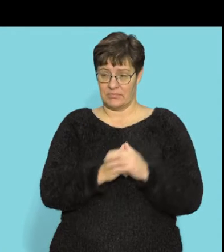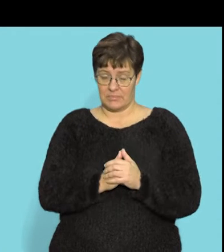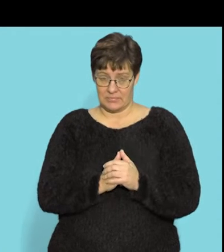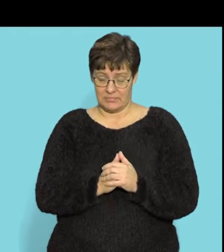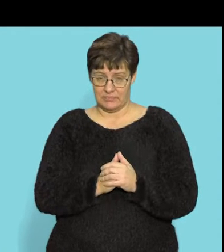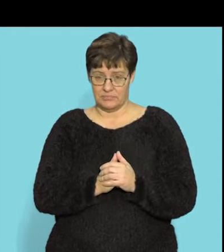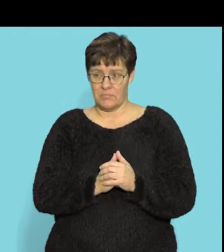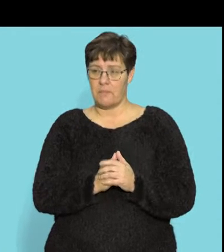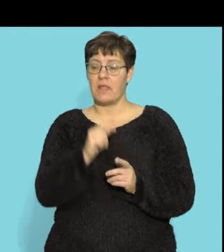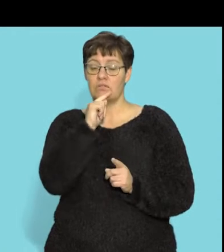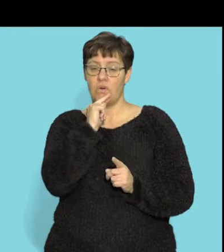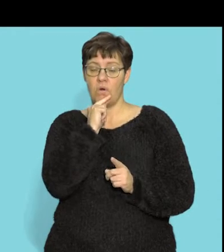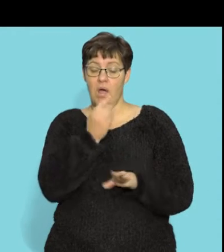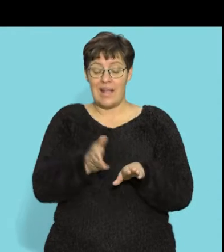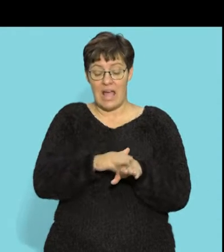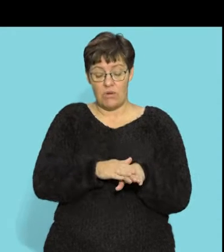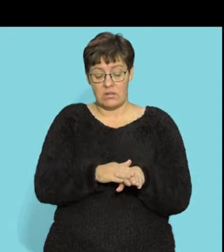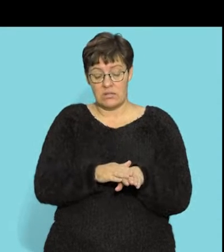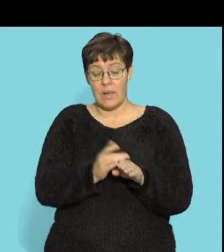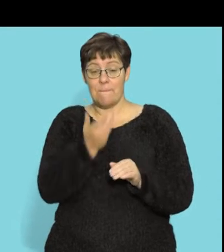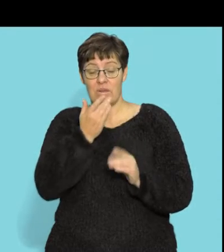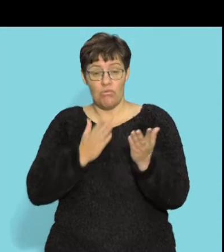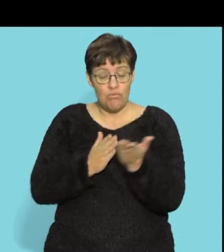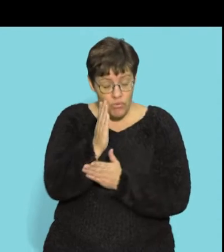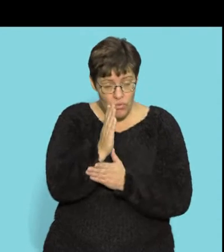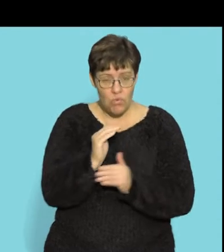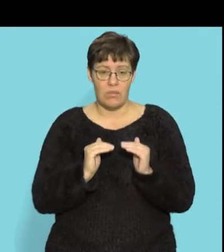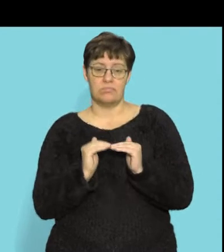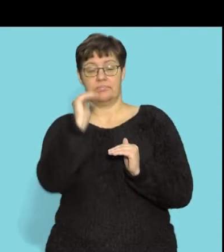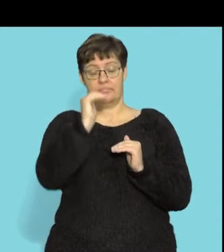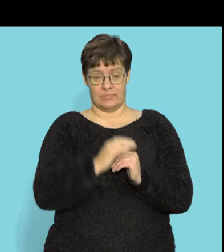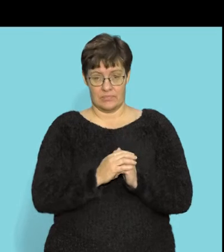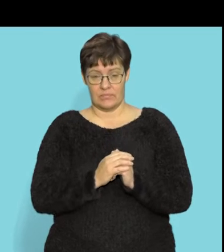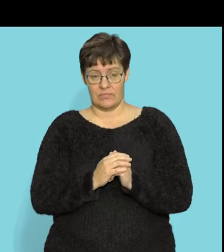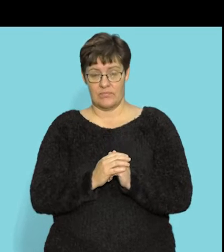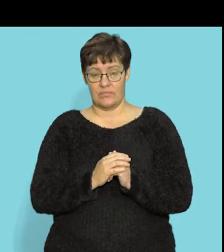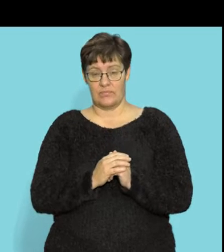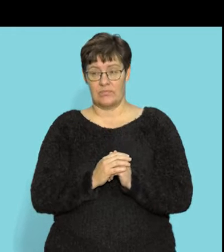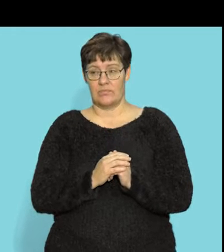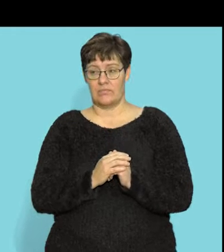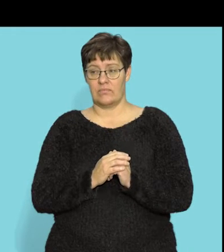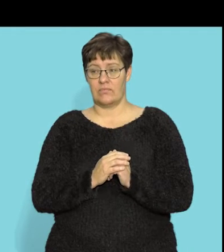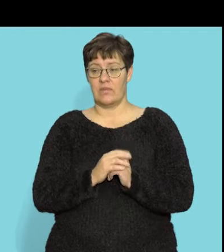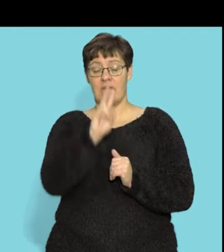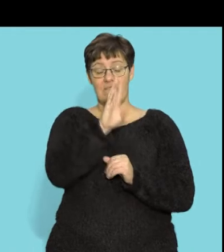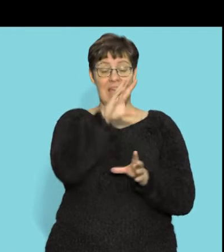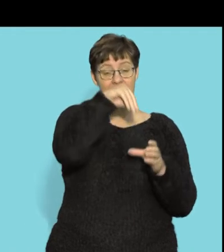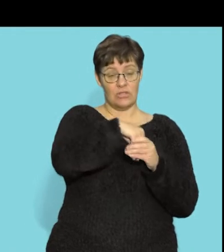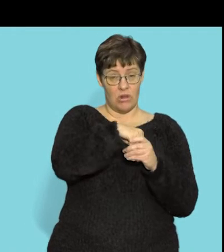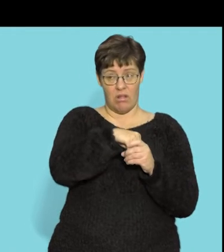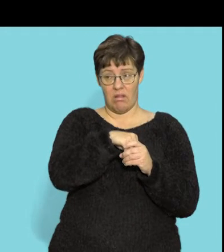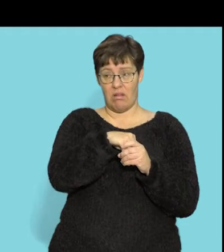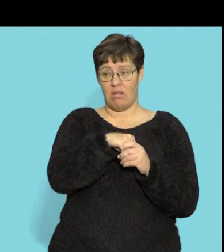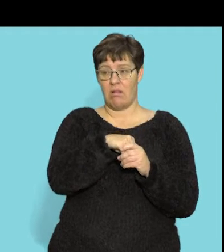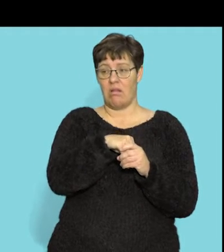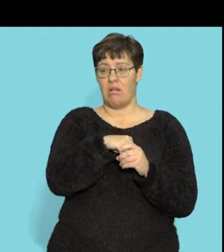will actually increase the current passing through the battery, right? So the lost volts or the V internal